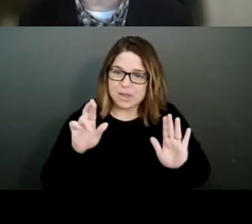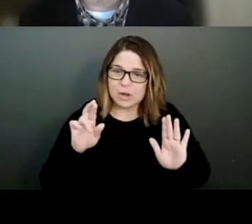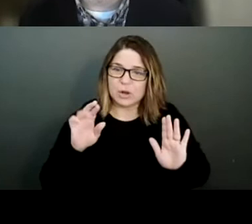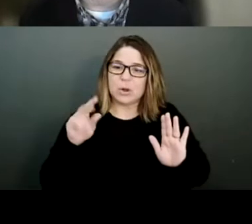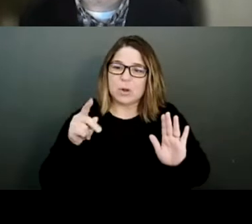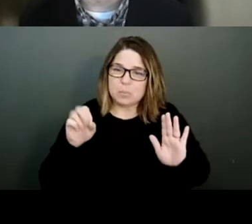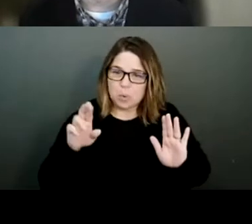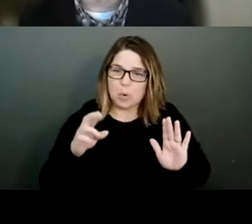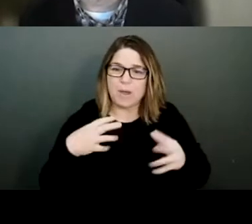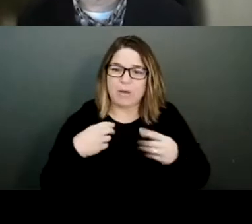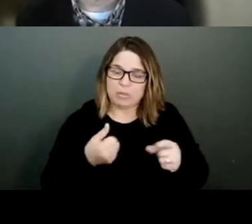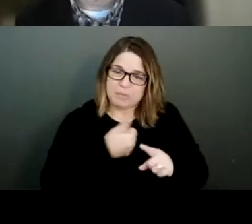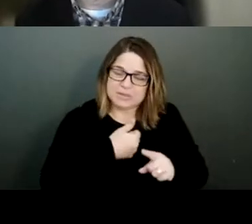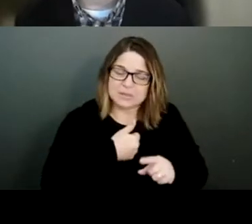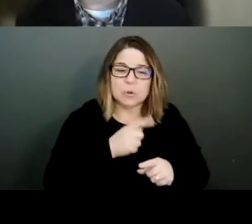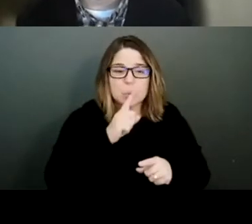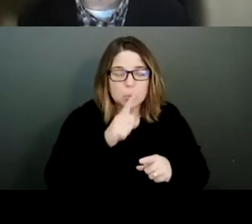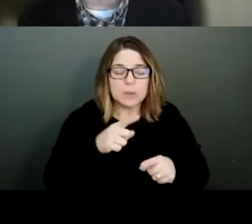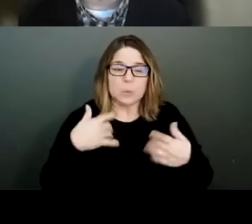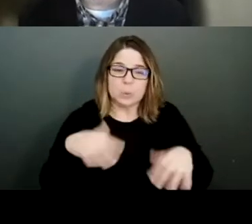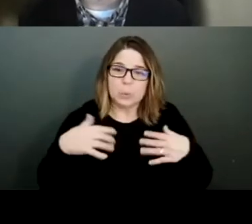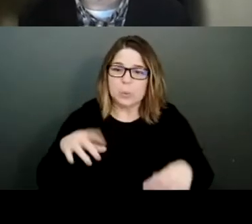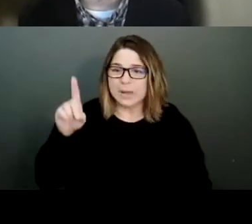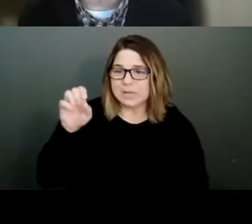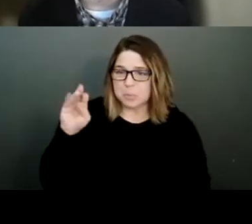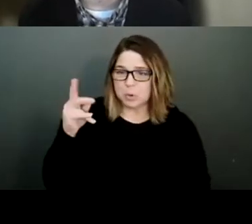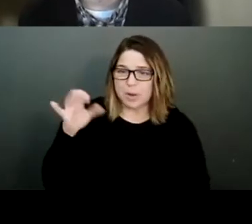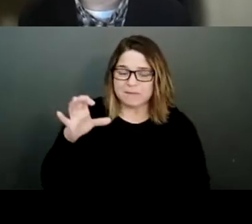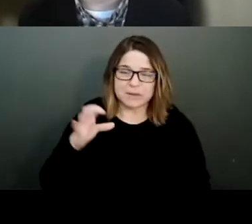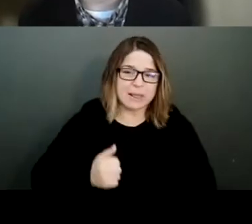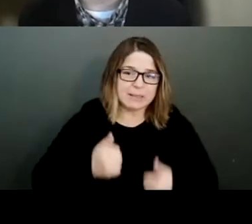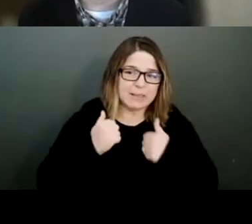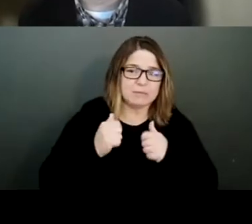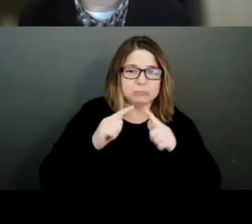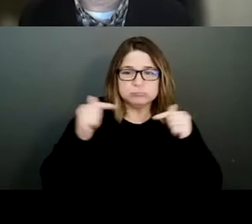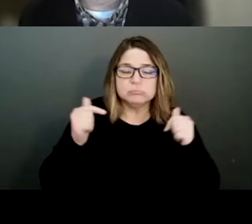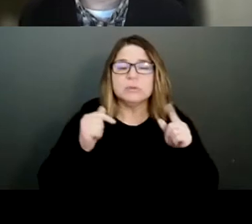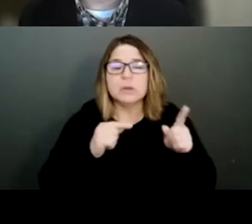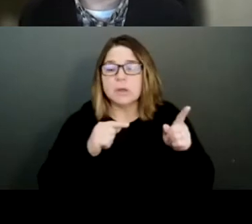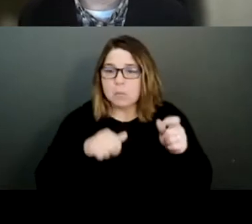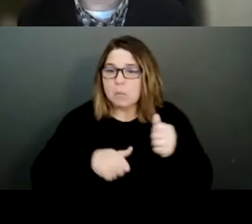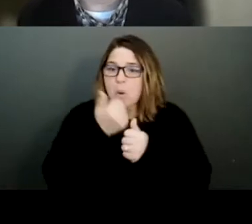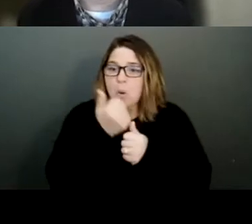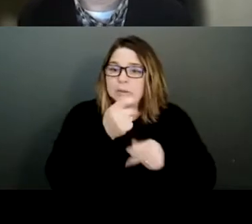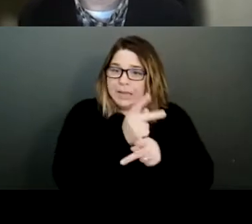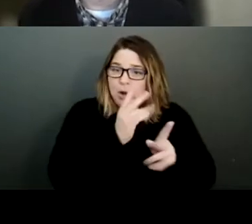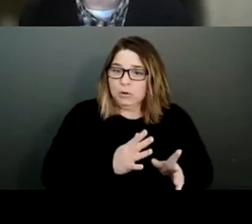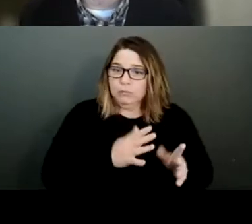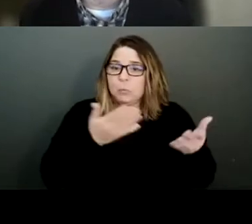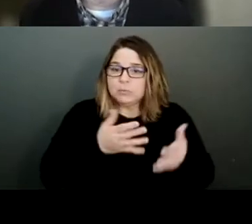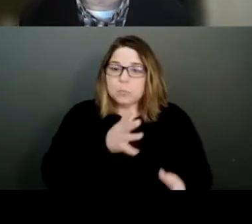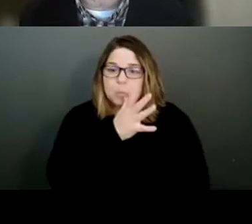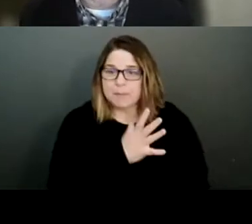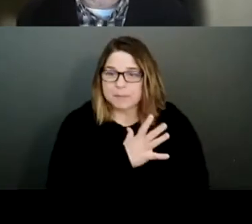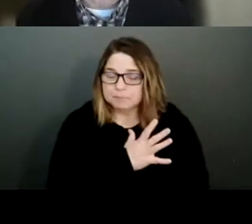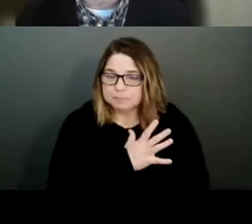staggering demographic statistics. You can see that the vast majority of caregivers are women. This number has changed over